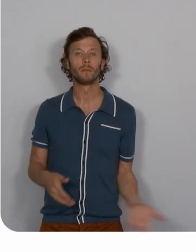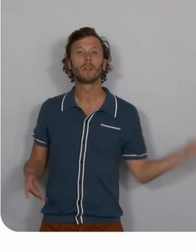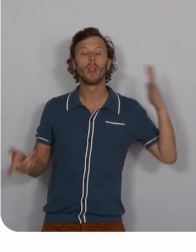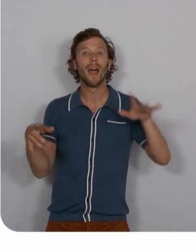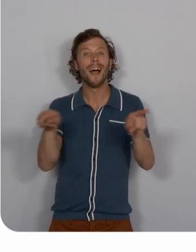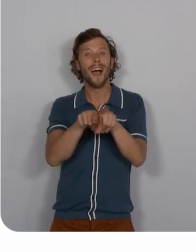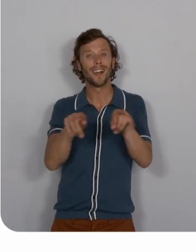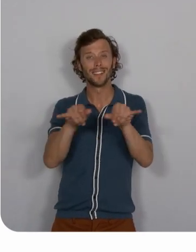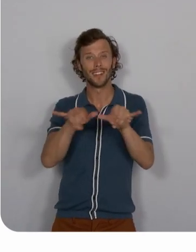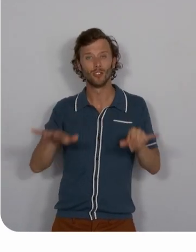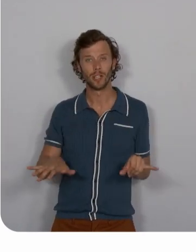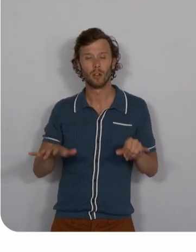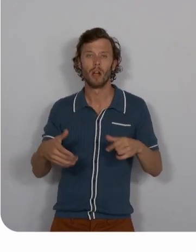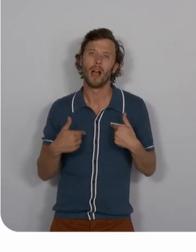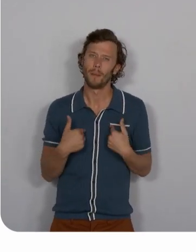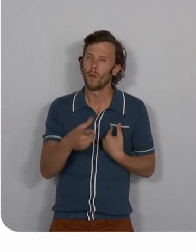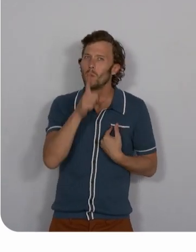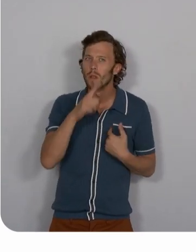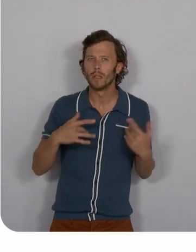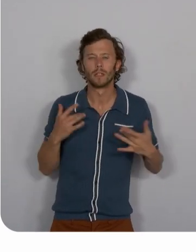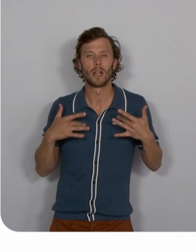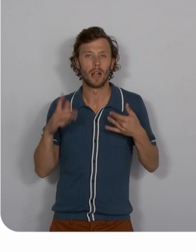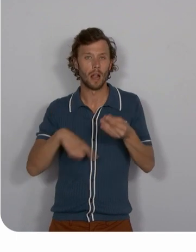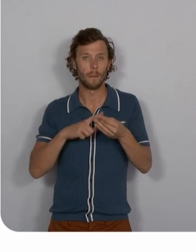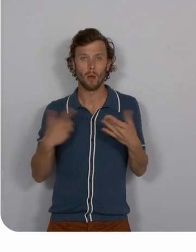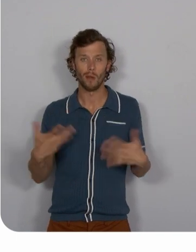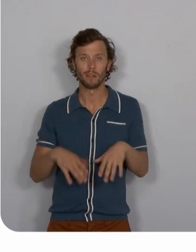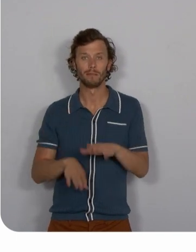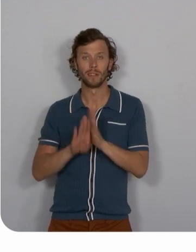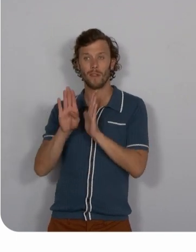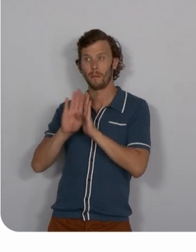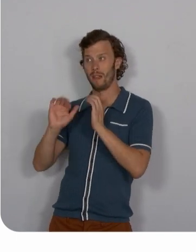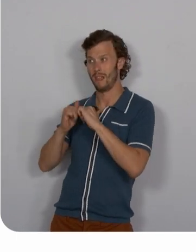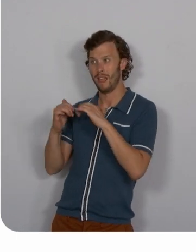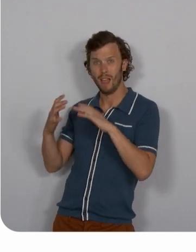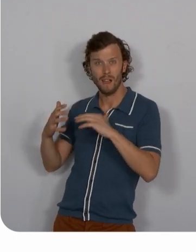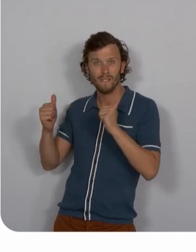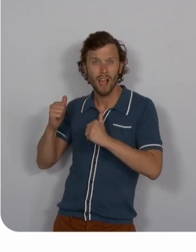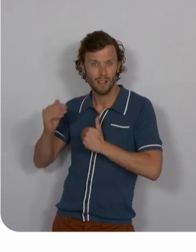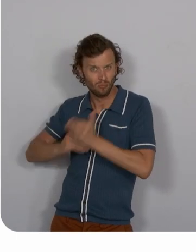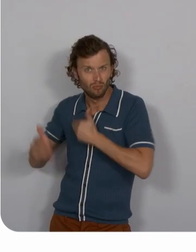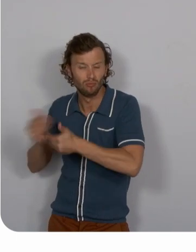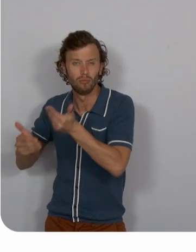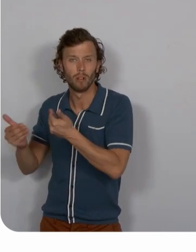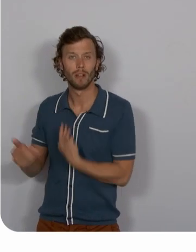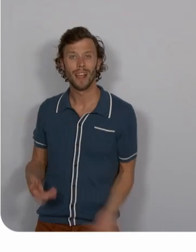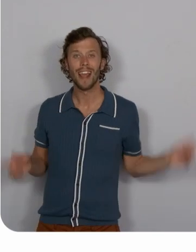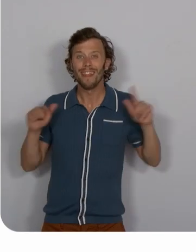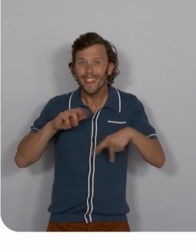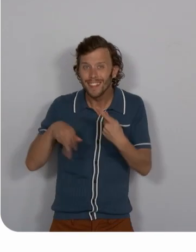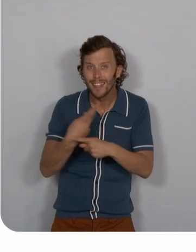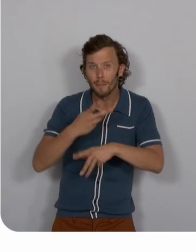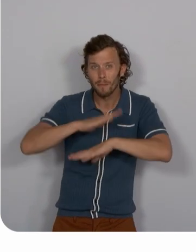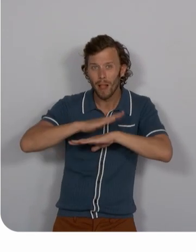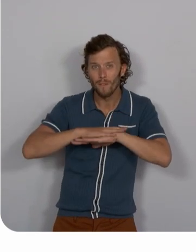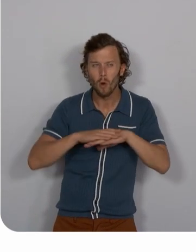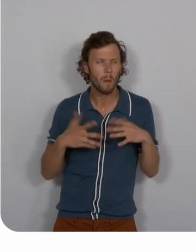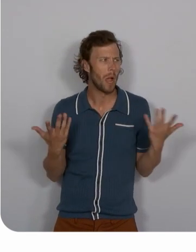engineer, I'm really excited about the development velocity a platform like this can enable